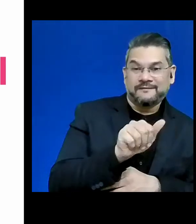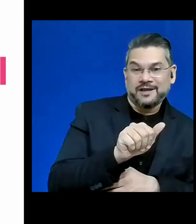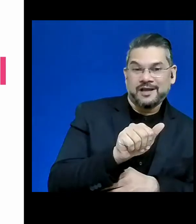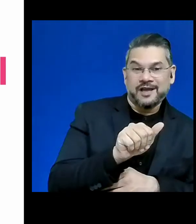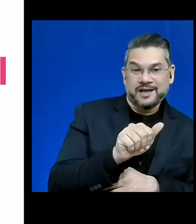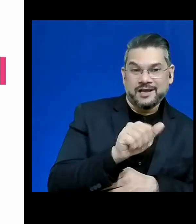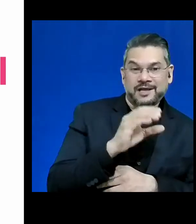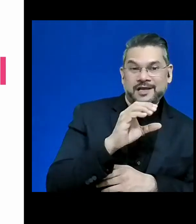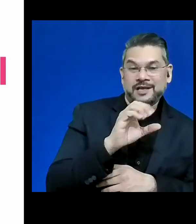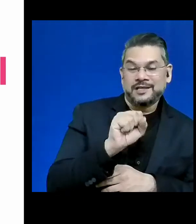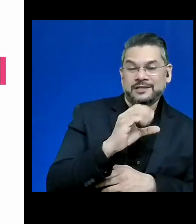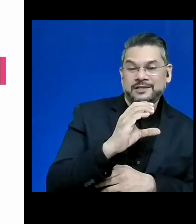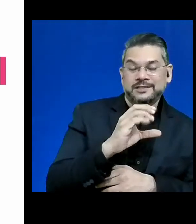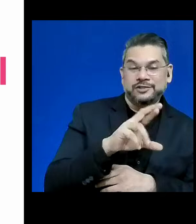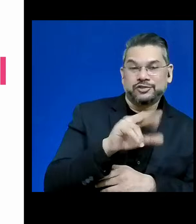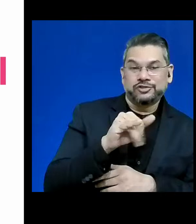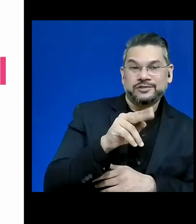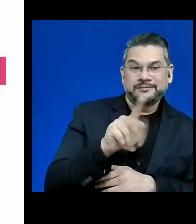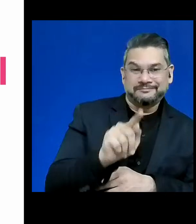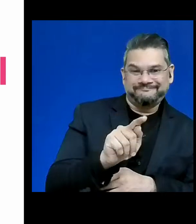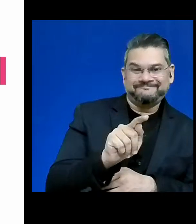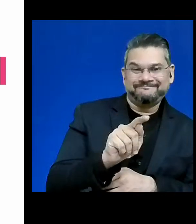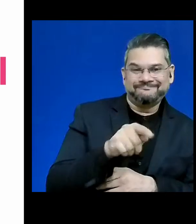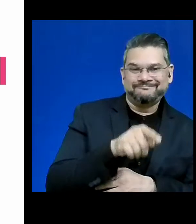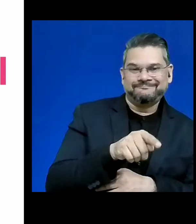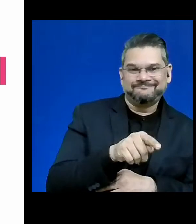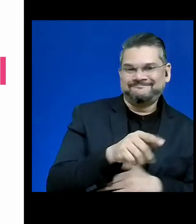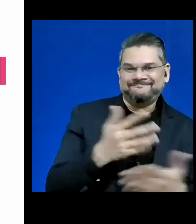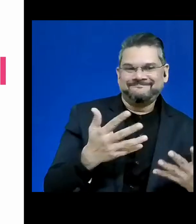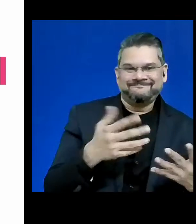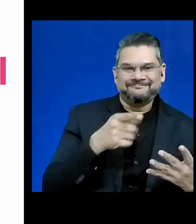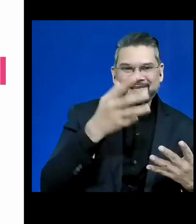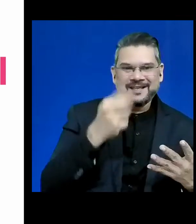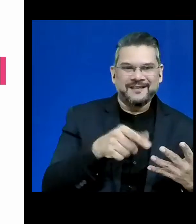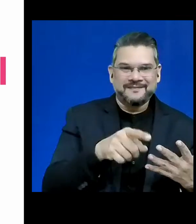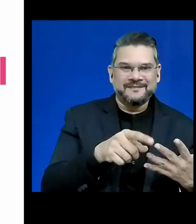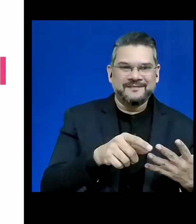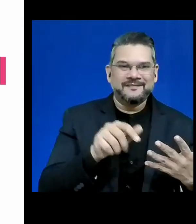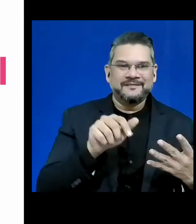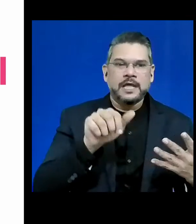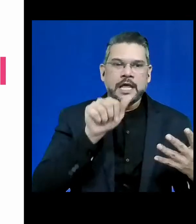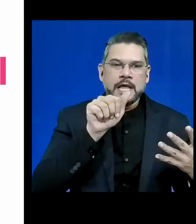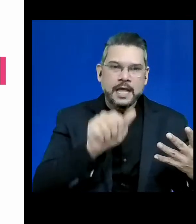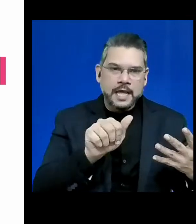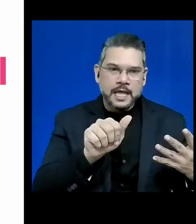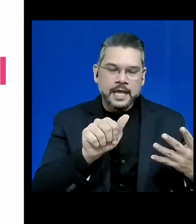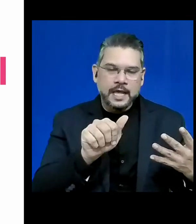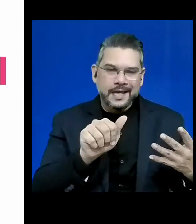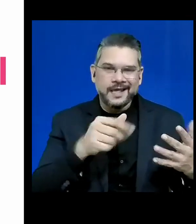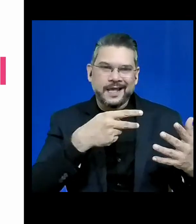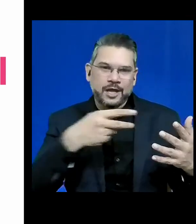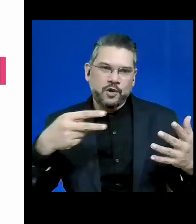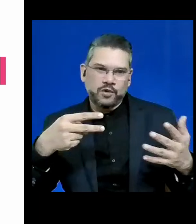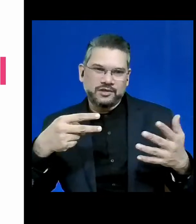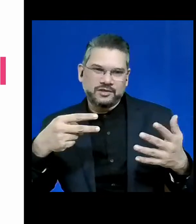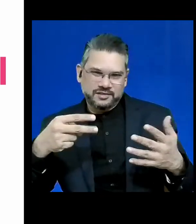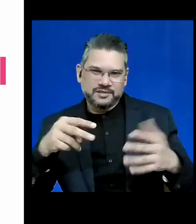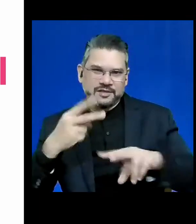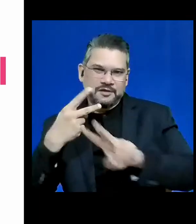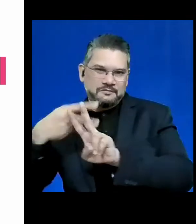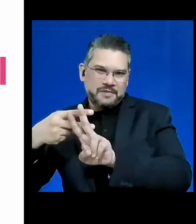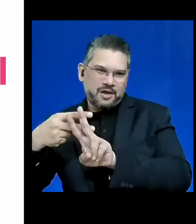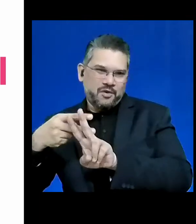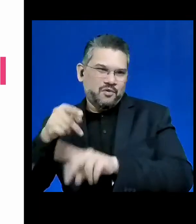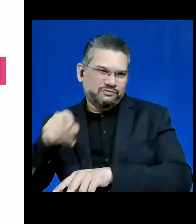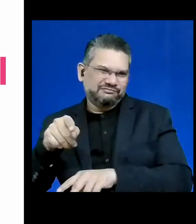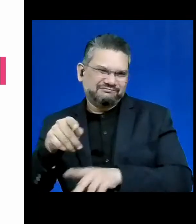will have an href equals $, and it executes JavaScript and doesn't take somebody